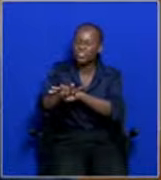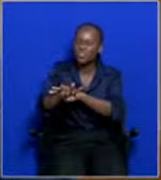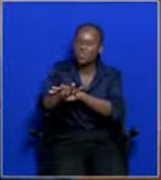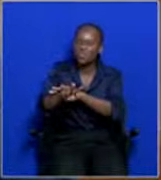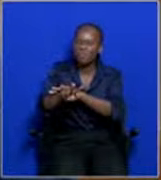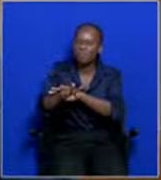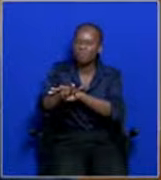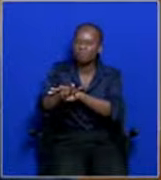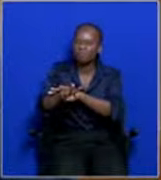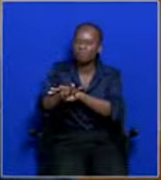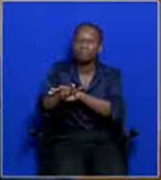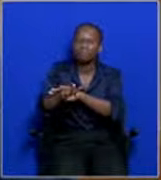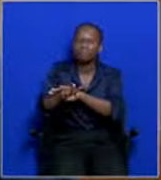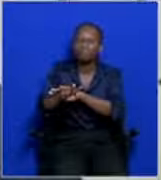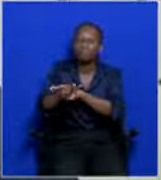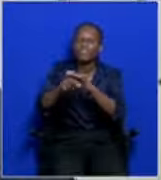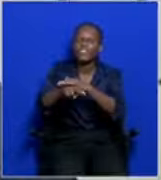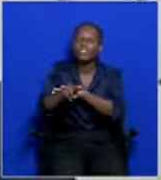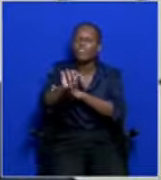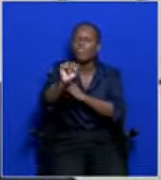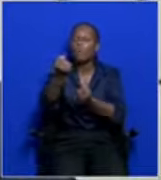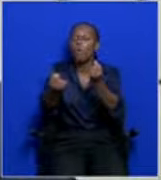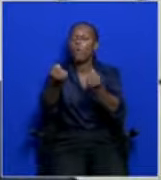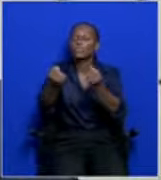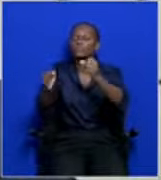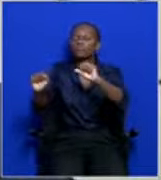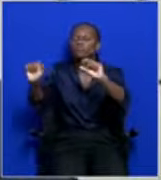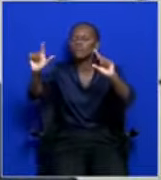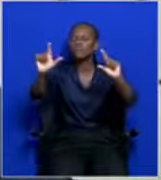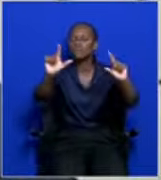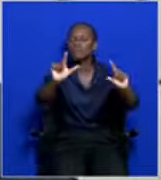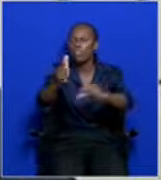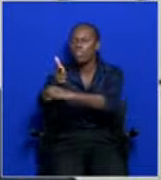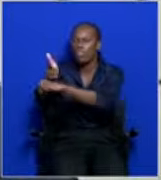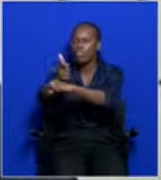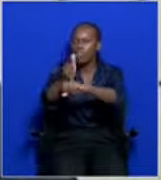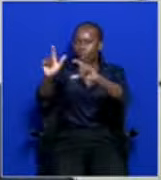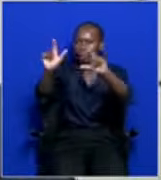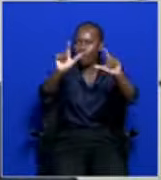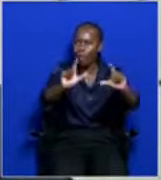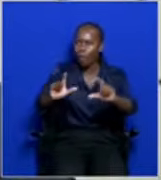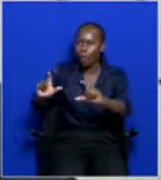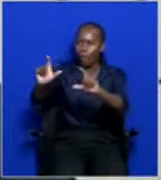by Mr. Rivo to me. He was not there. So someone took